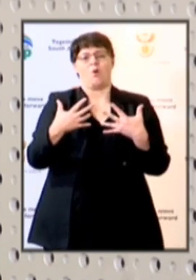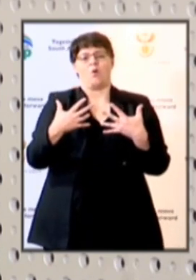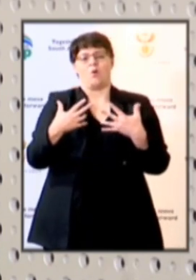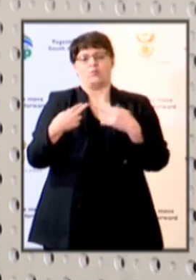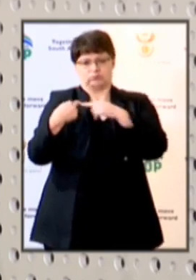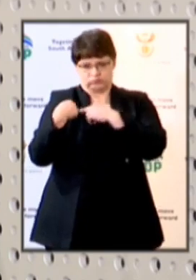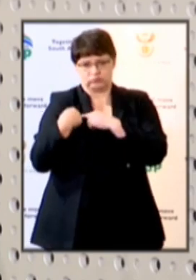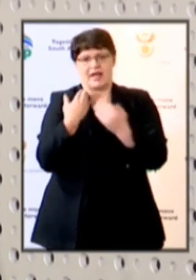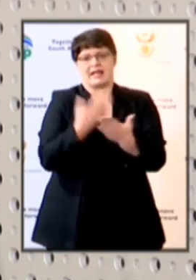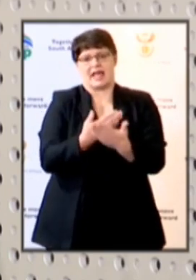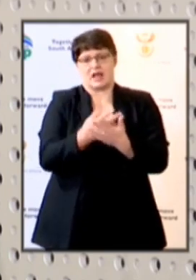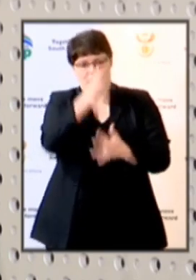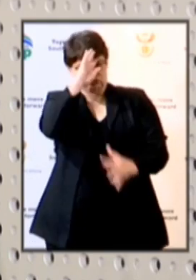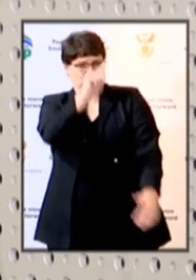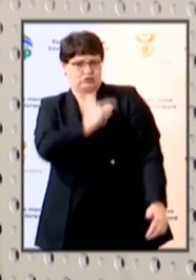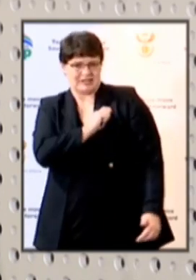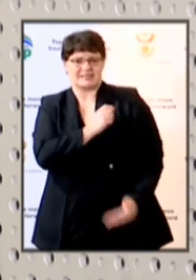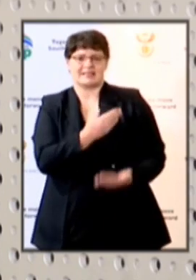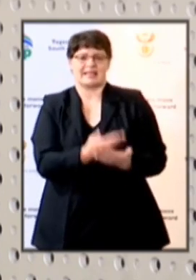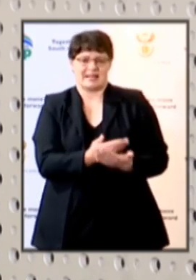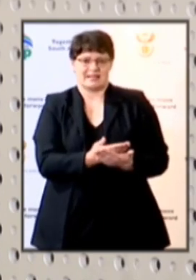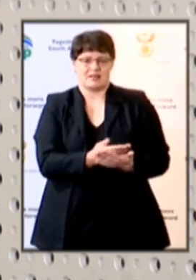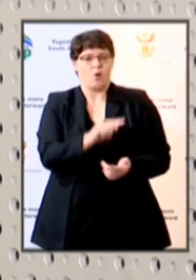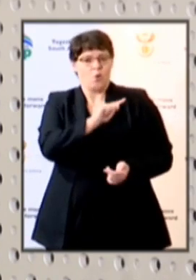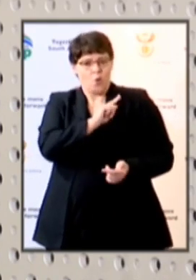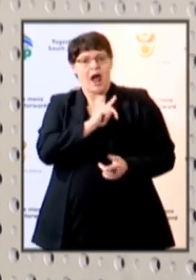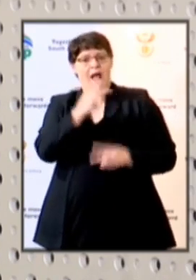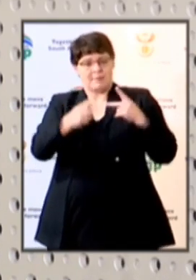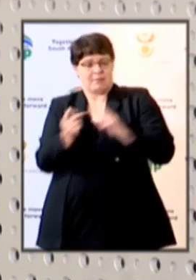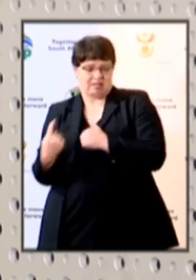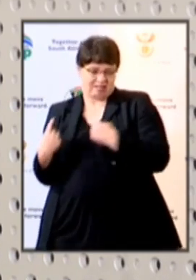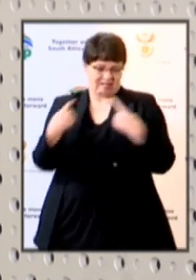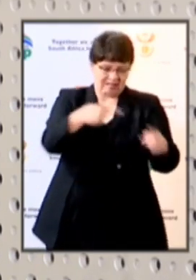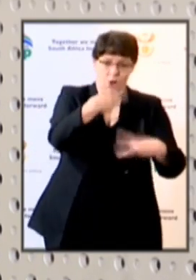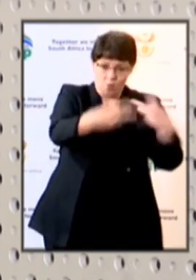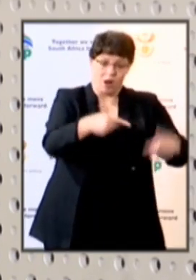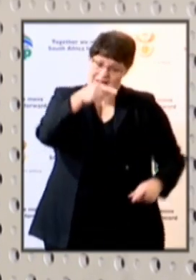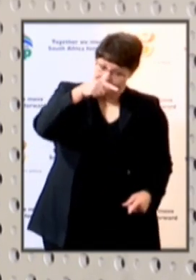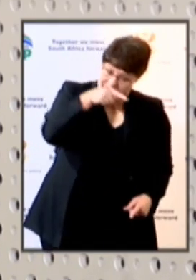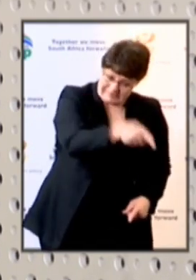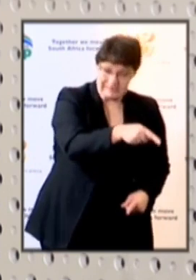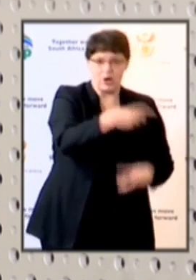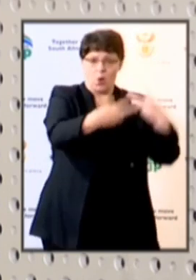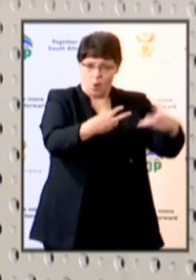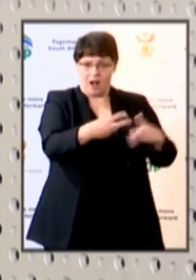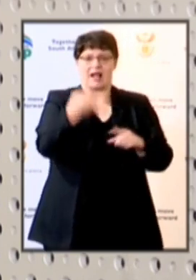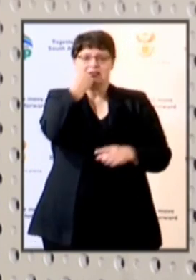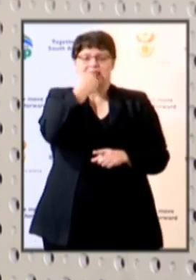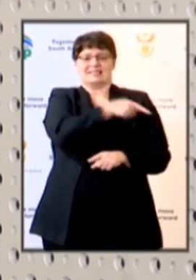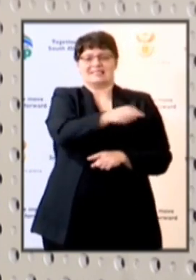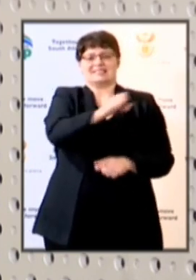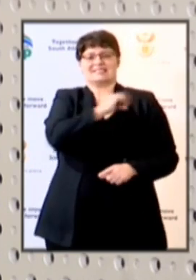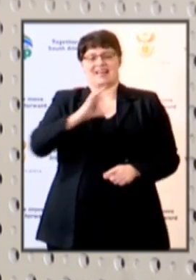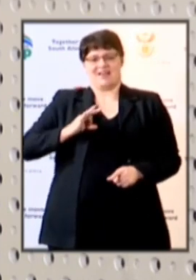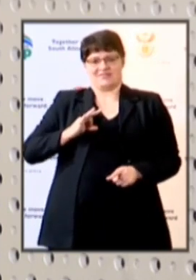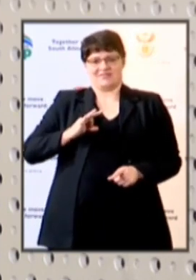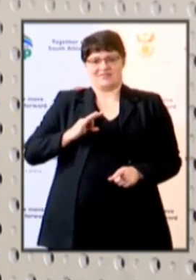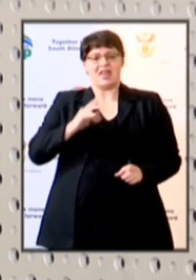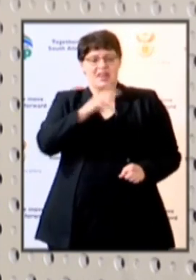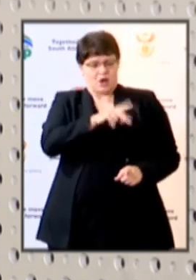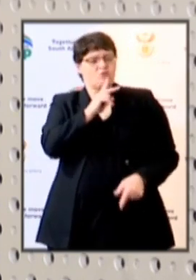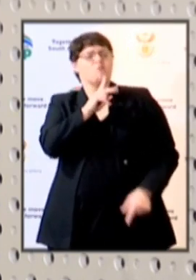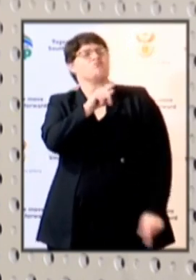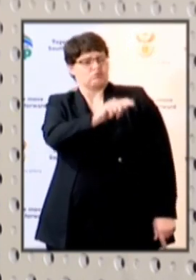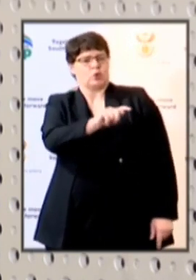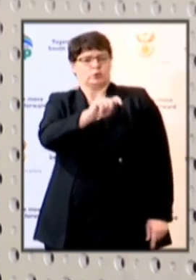national system. And that allows us to say, in this particular area, we are now confident that the risk levels are low,